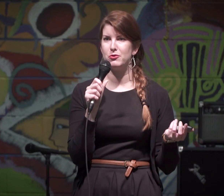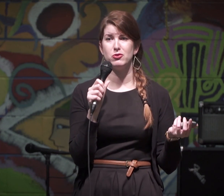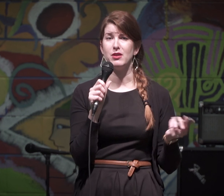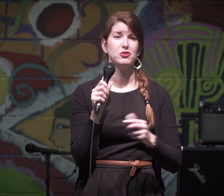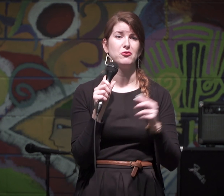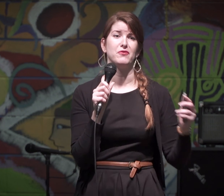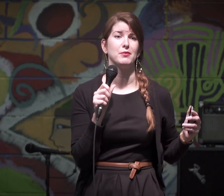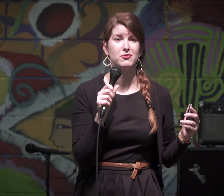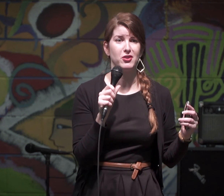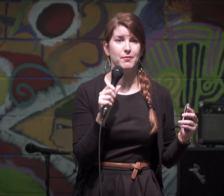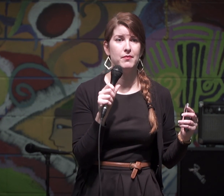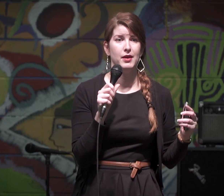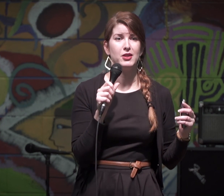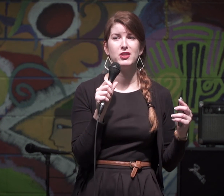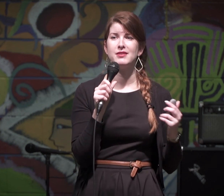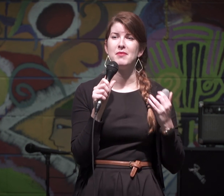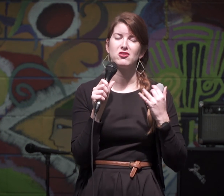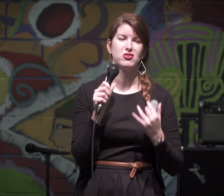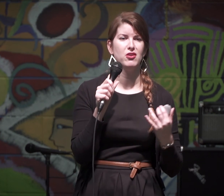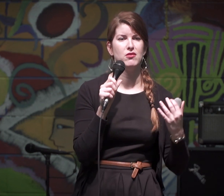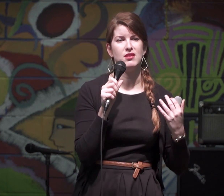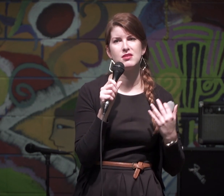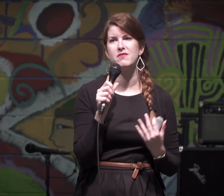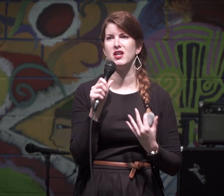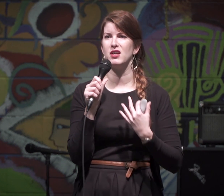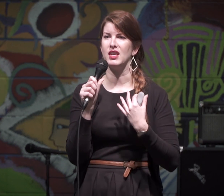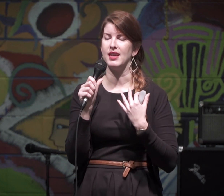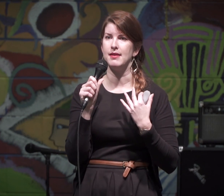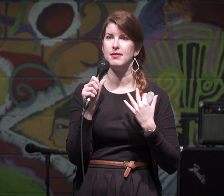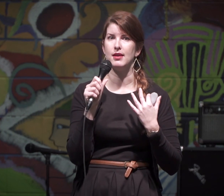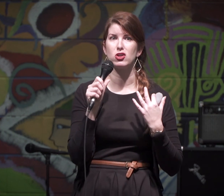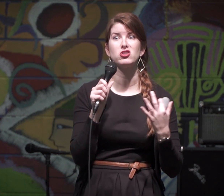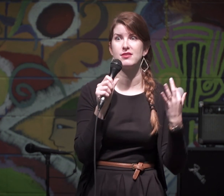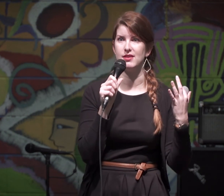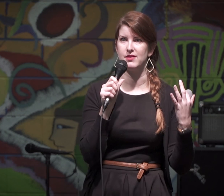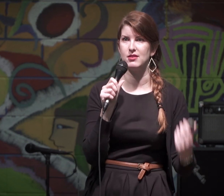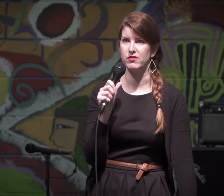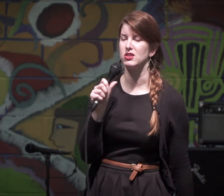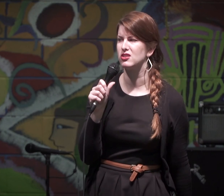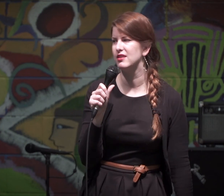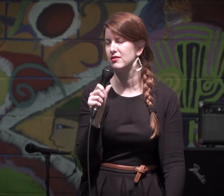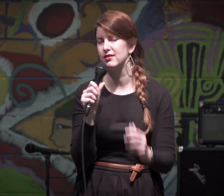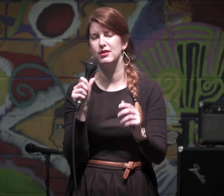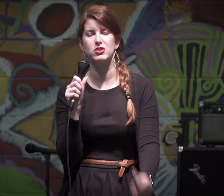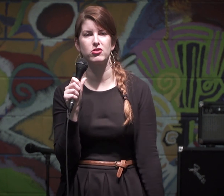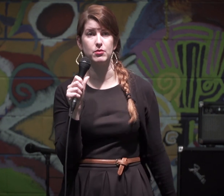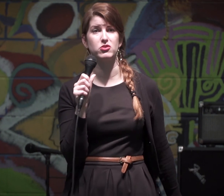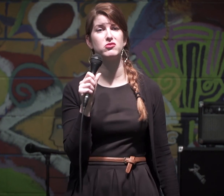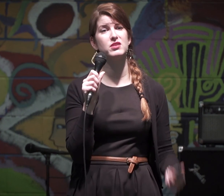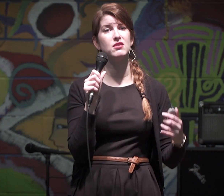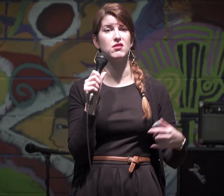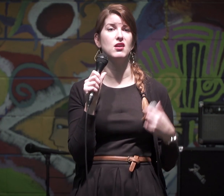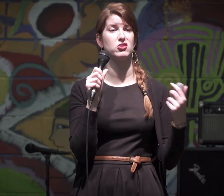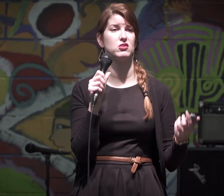She was doing her job. She was doing a fabulous job. And she had to match the tone and the severity and the urgency of the situation. And it was incredible.